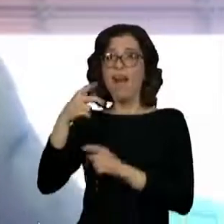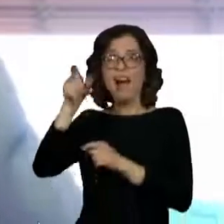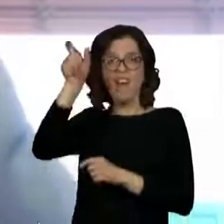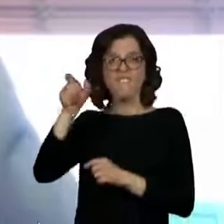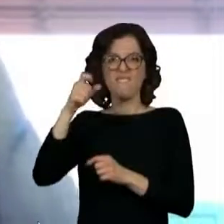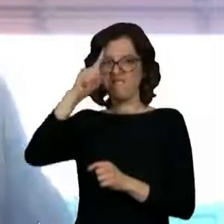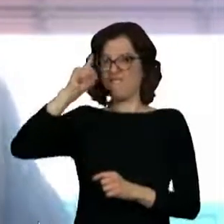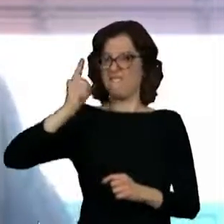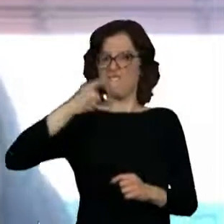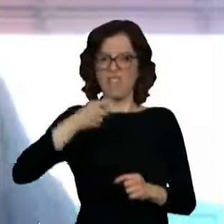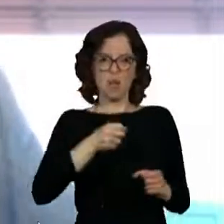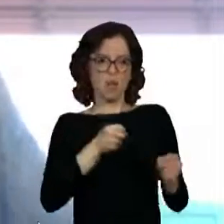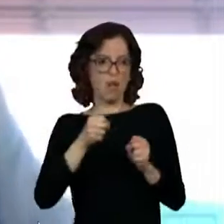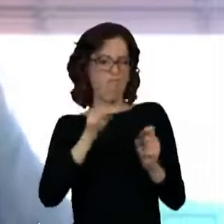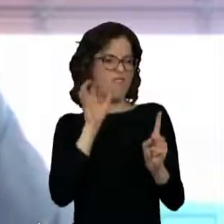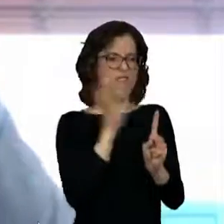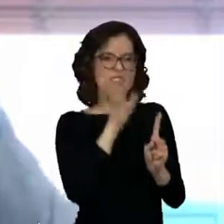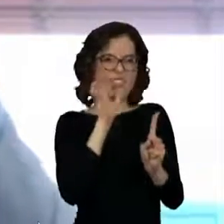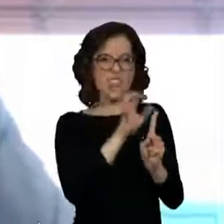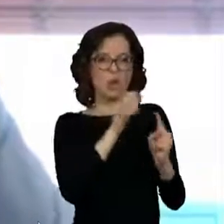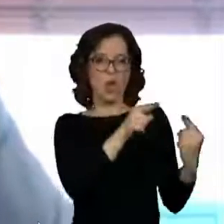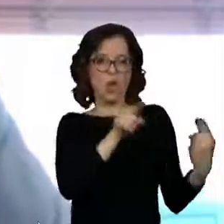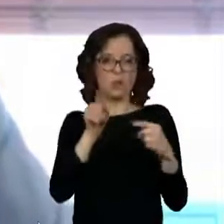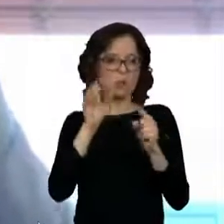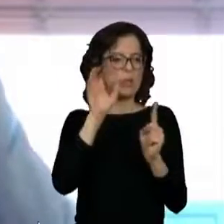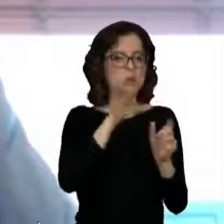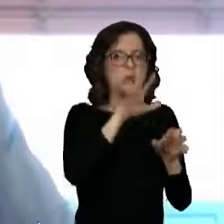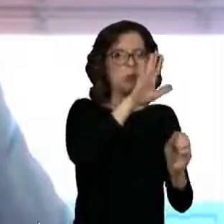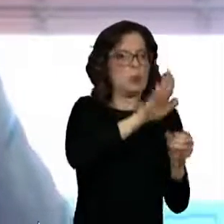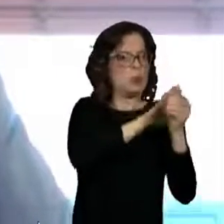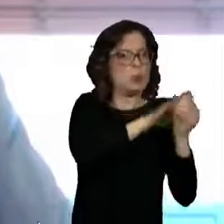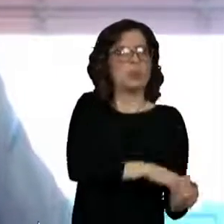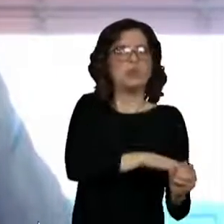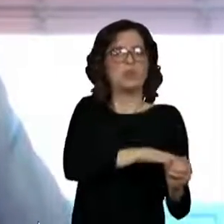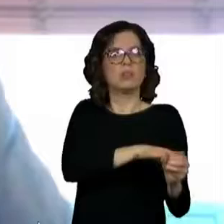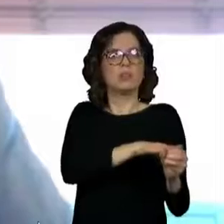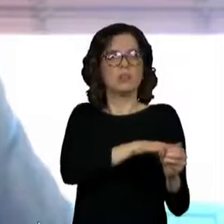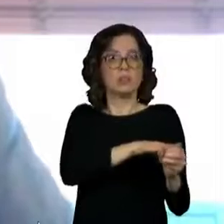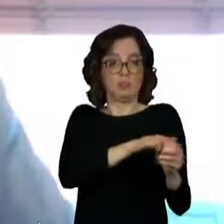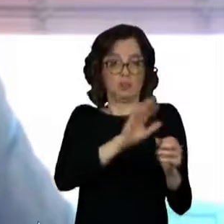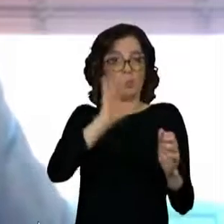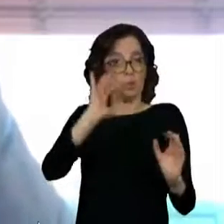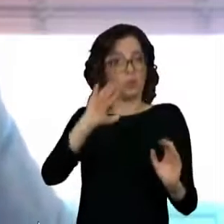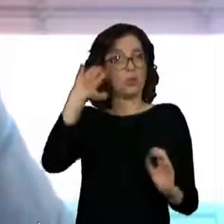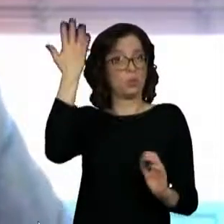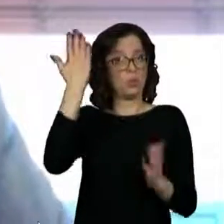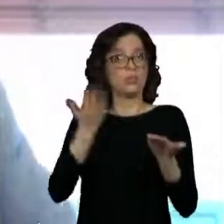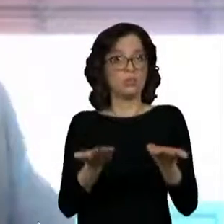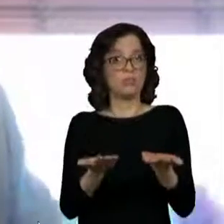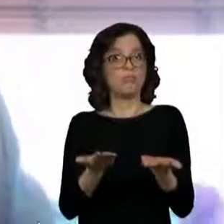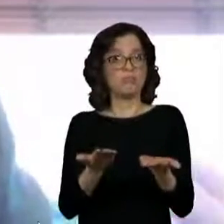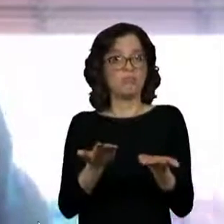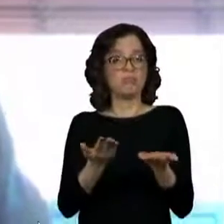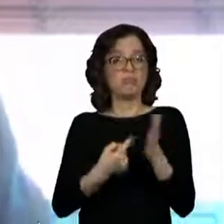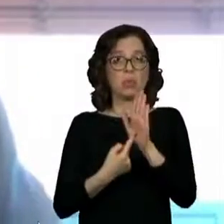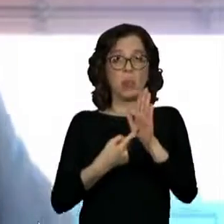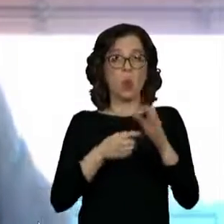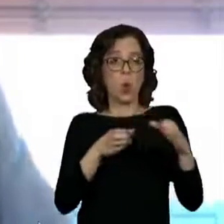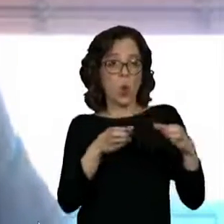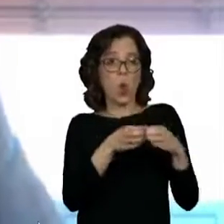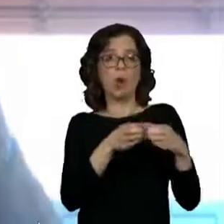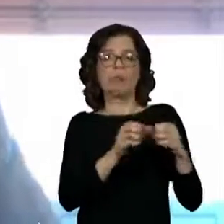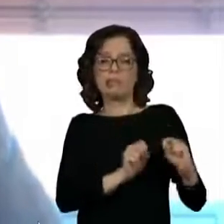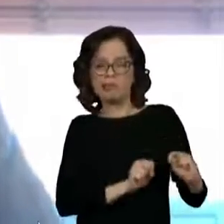the opposition and consolidate power. There have been times where a